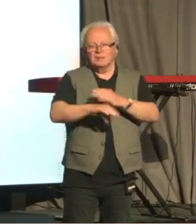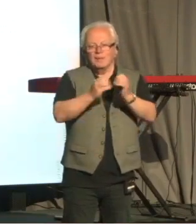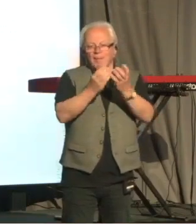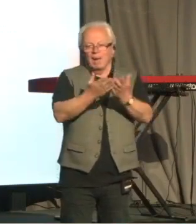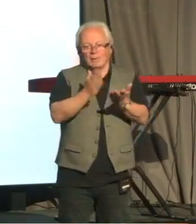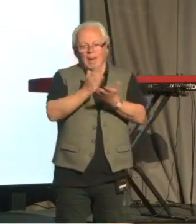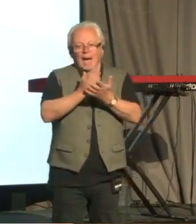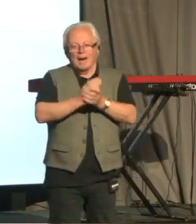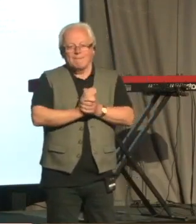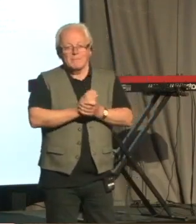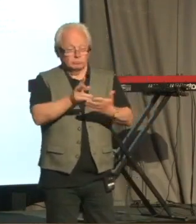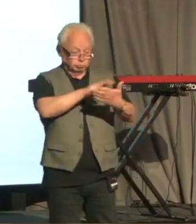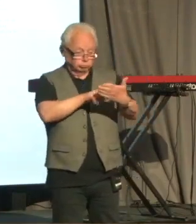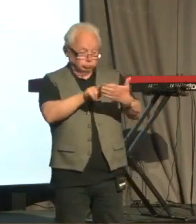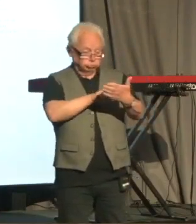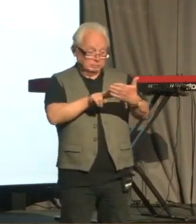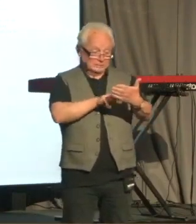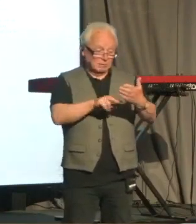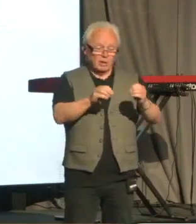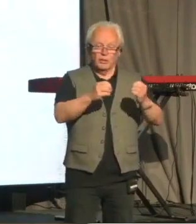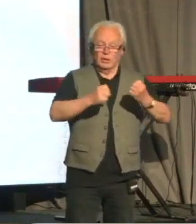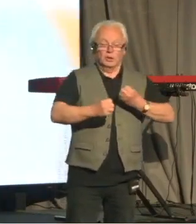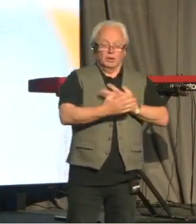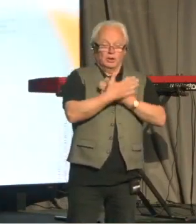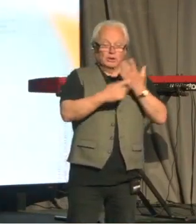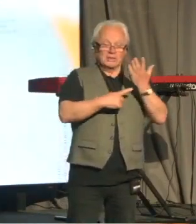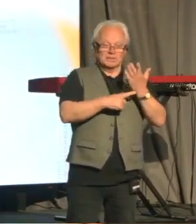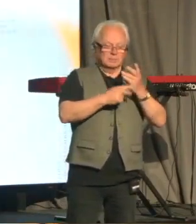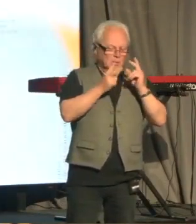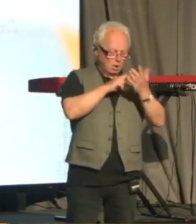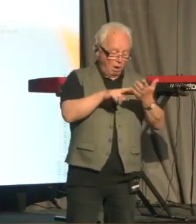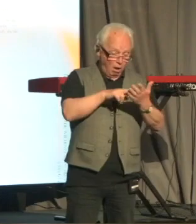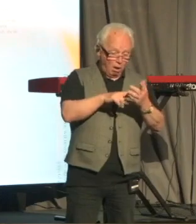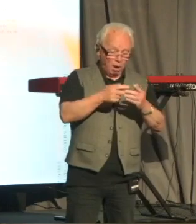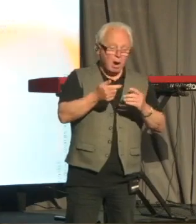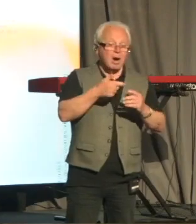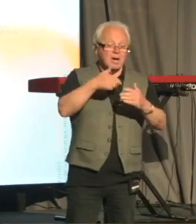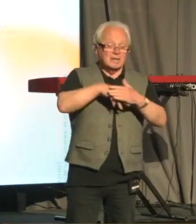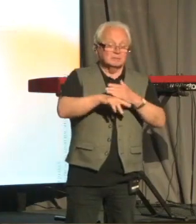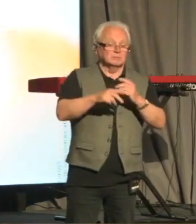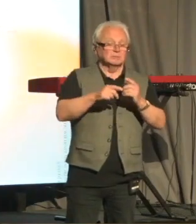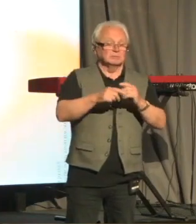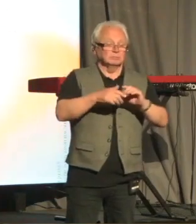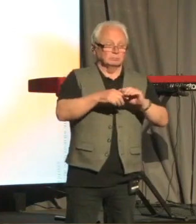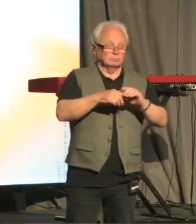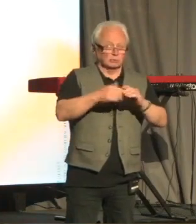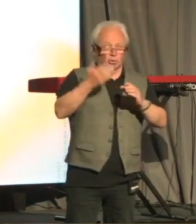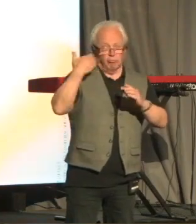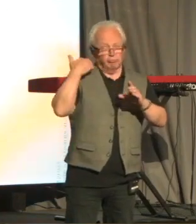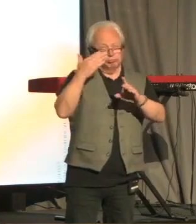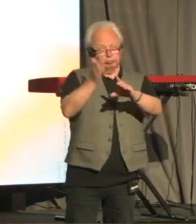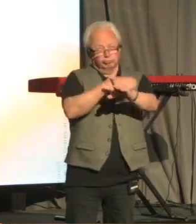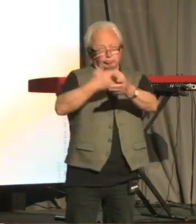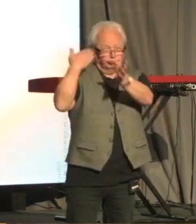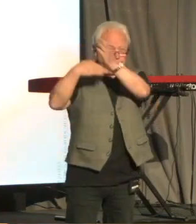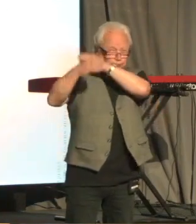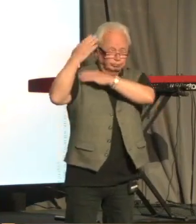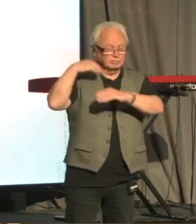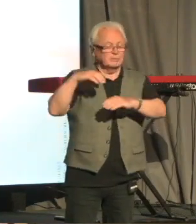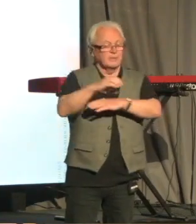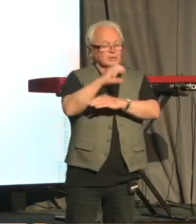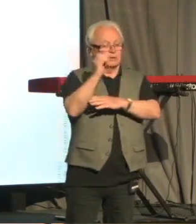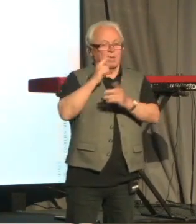We read in the New Testament, the early church, they went in and out of each other's homes, and it says that they broke bread